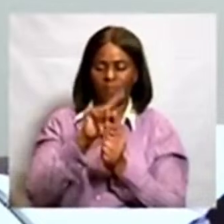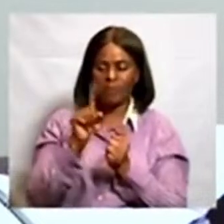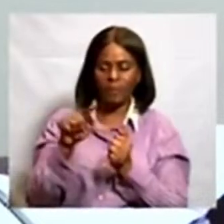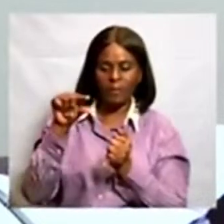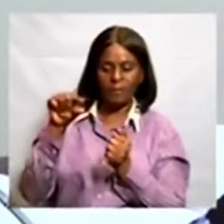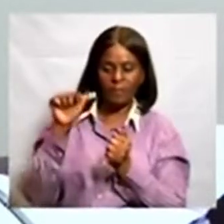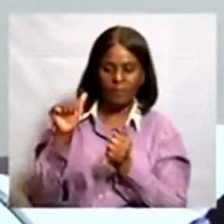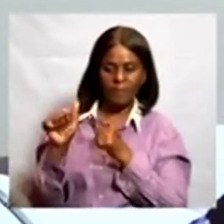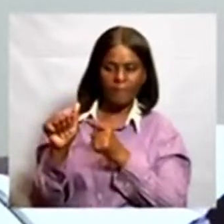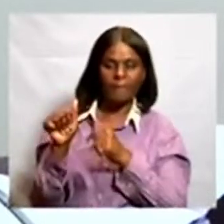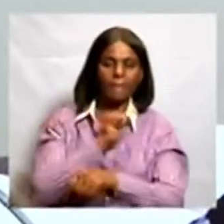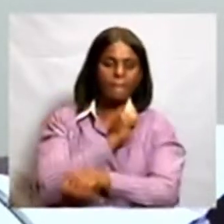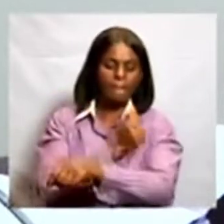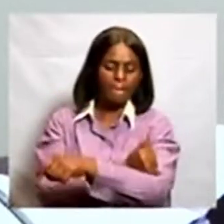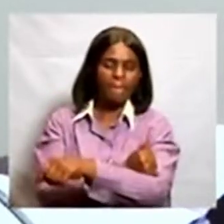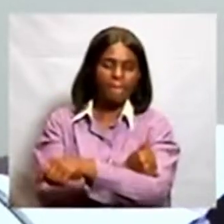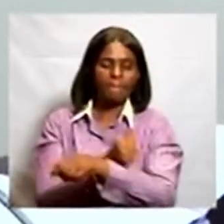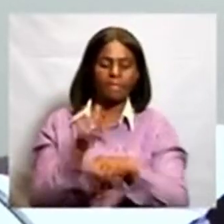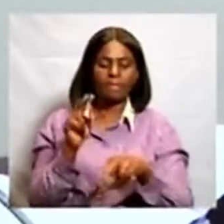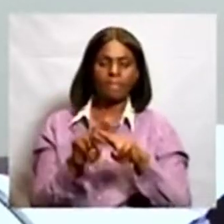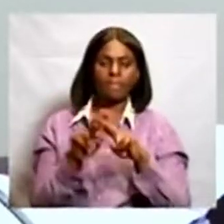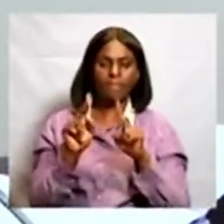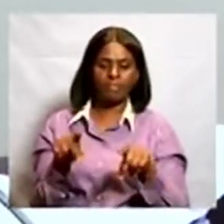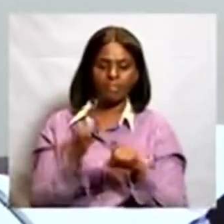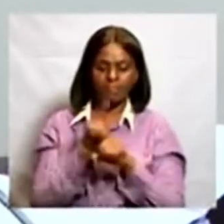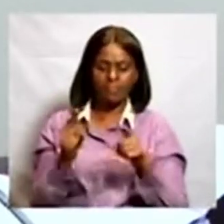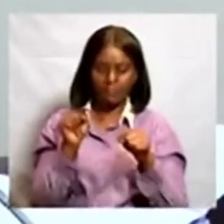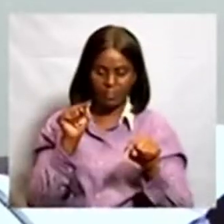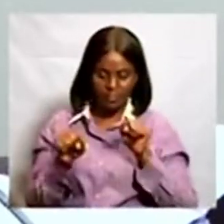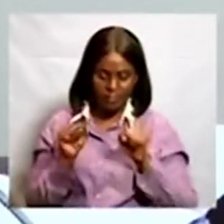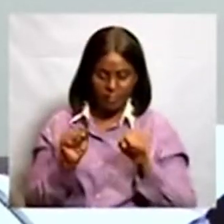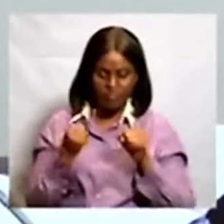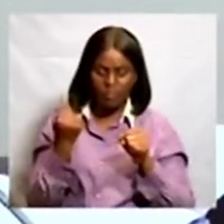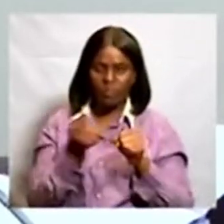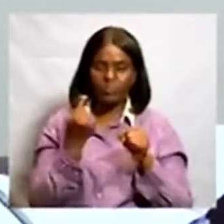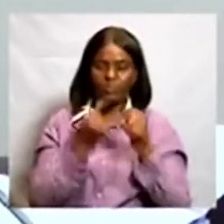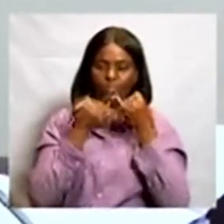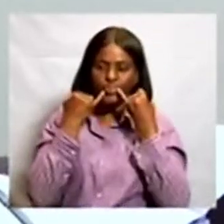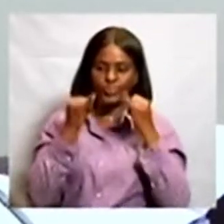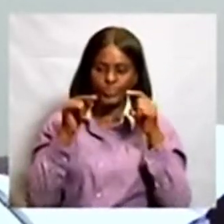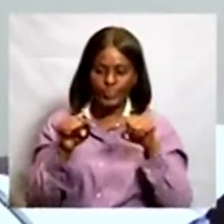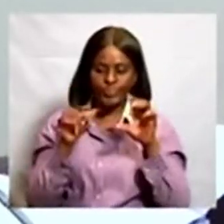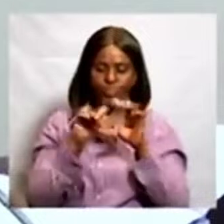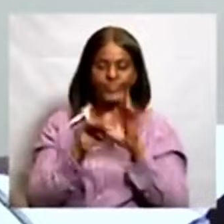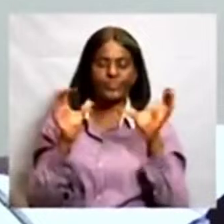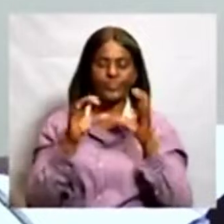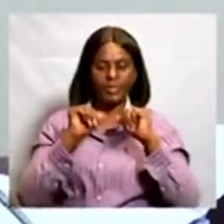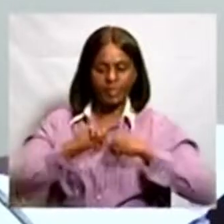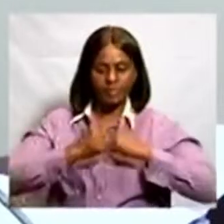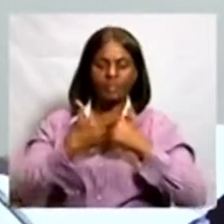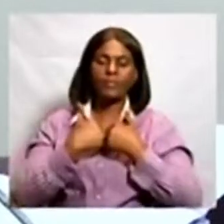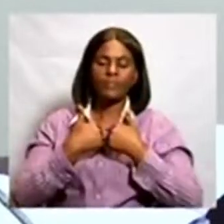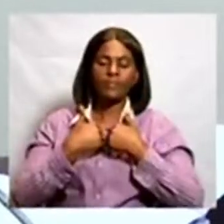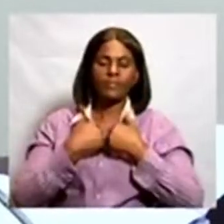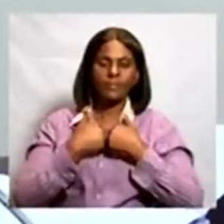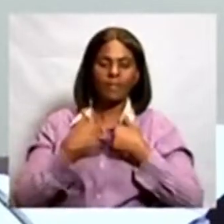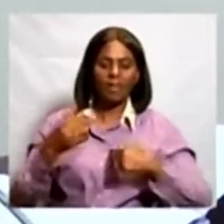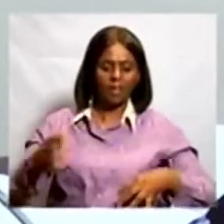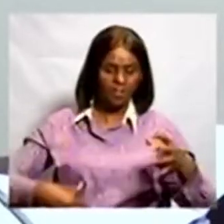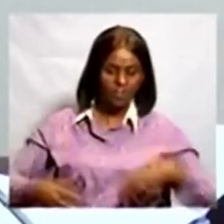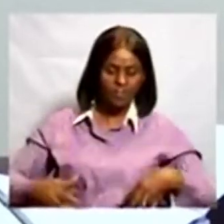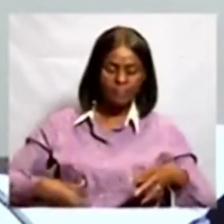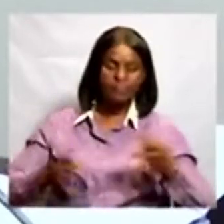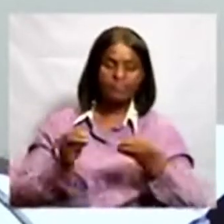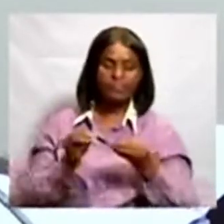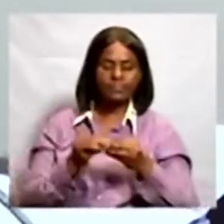Qualifications Authority. Chair, just recently to mention to the committee that we've had complaints from